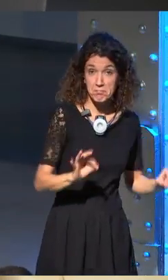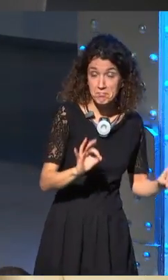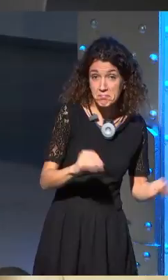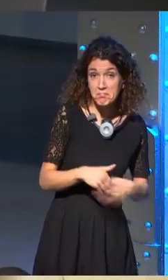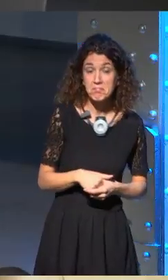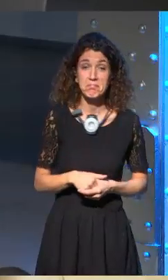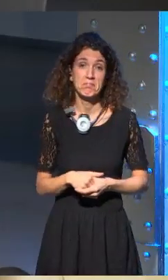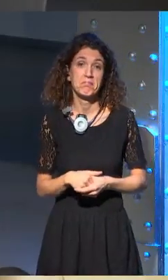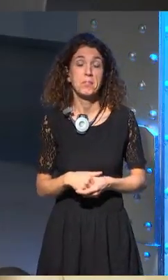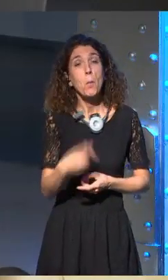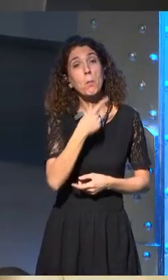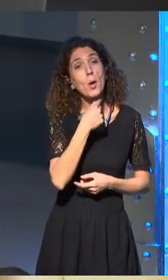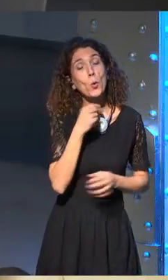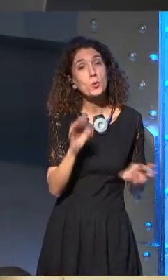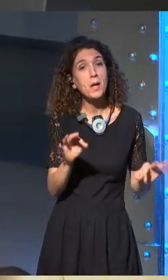I like Earth.